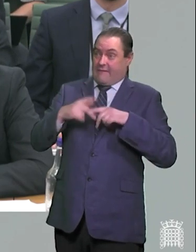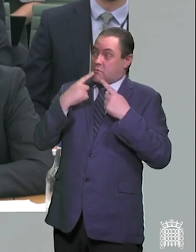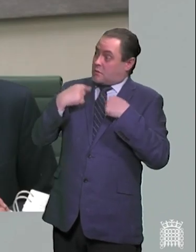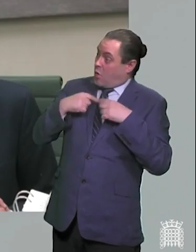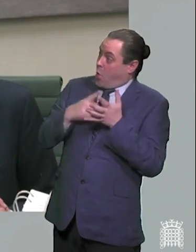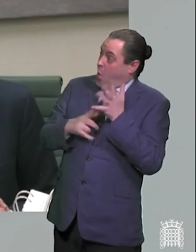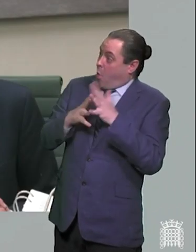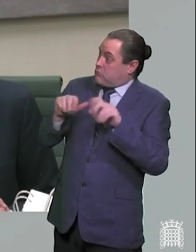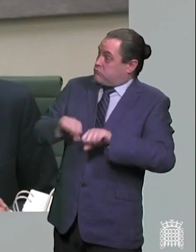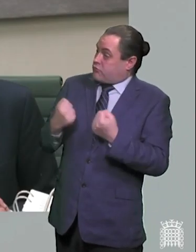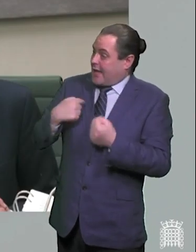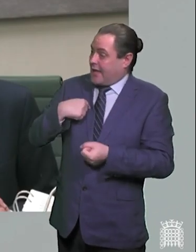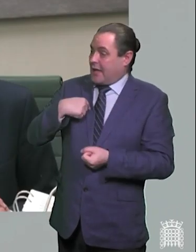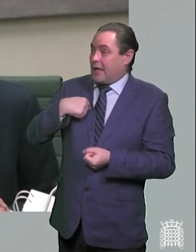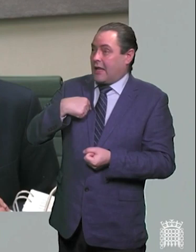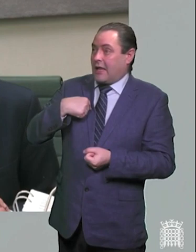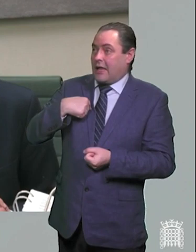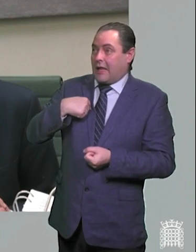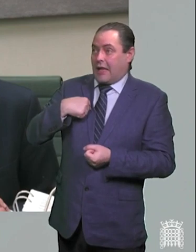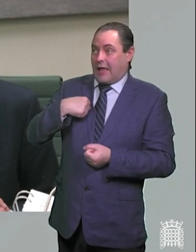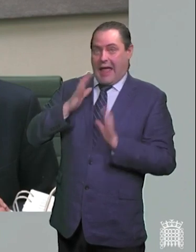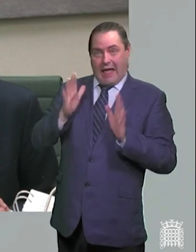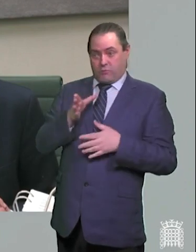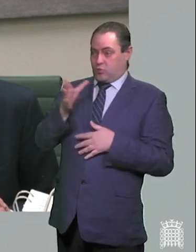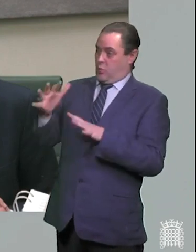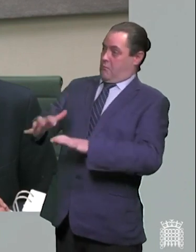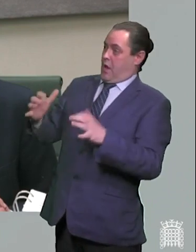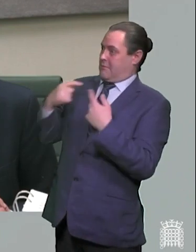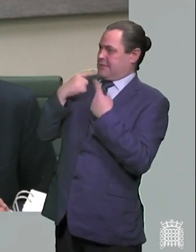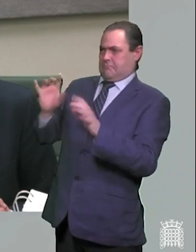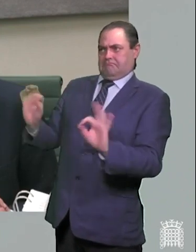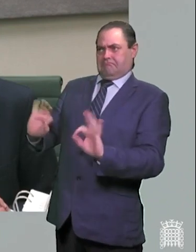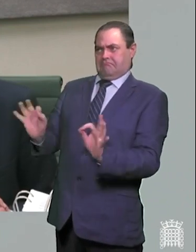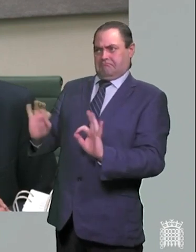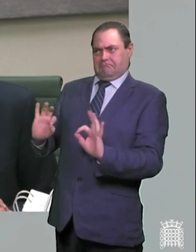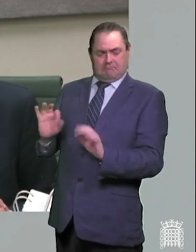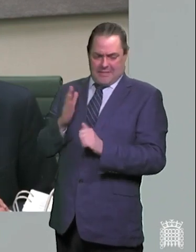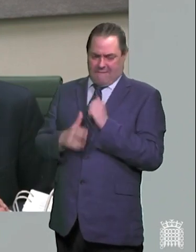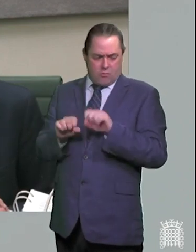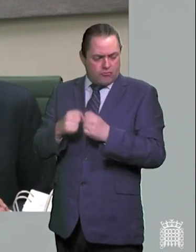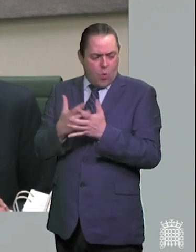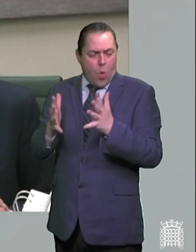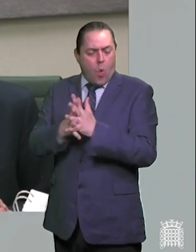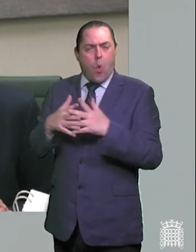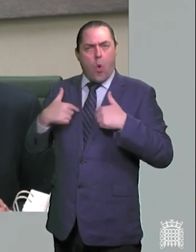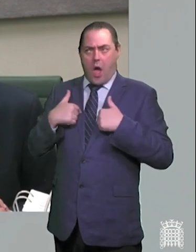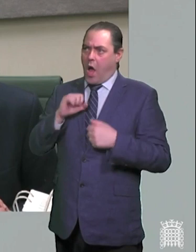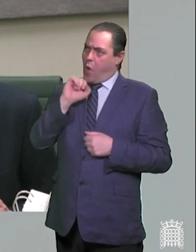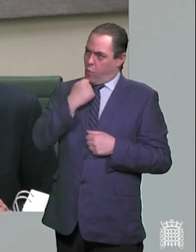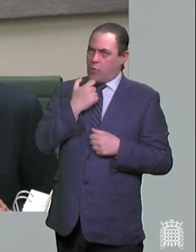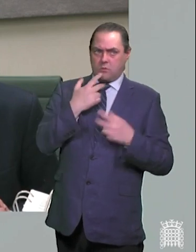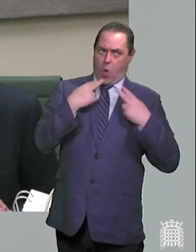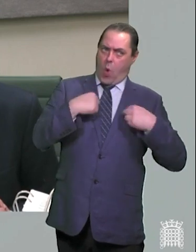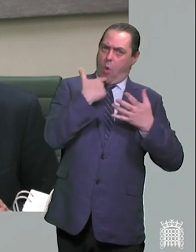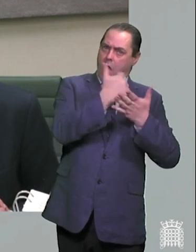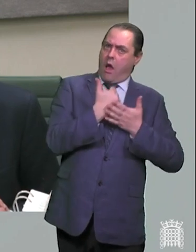breaking and I had to give undertakings to the House of Commons, of all places, that I had not broken the law, I would want the advice